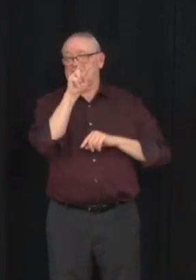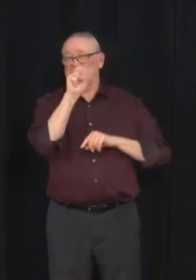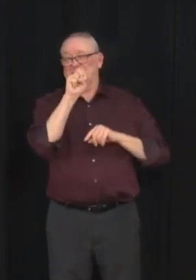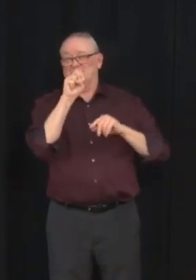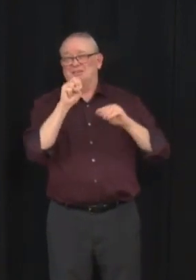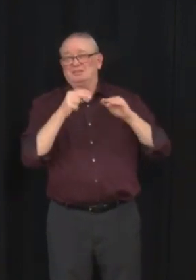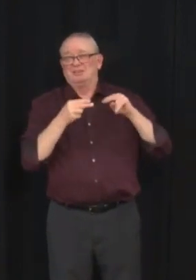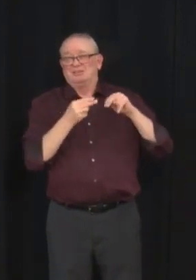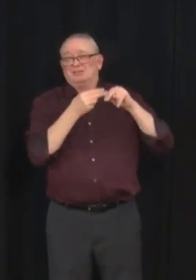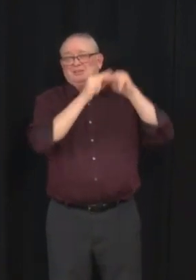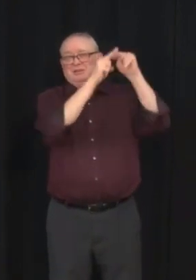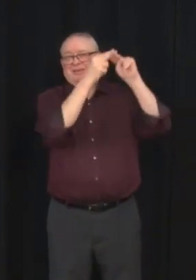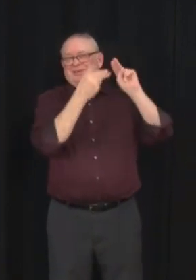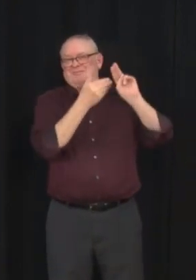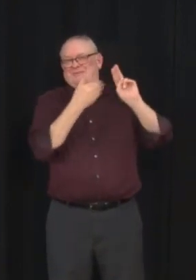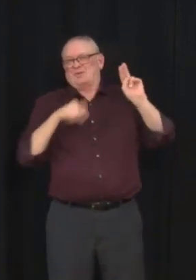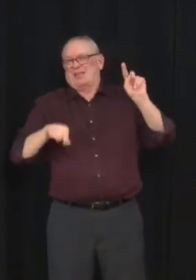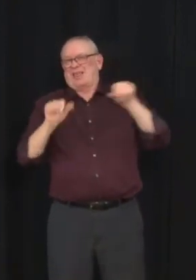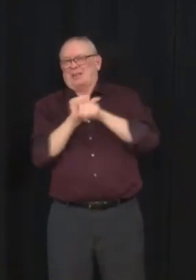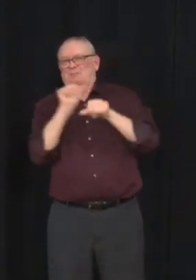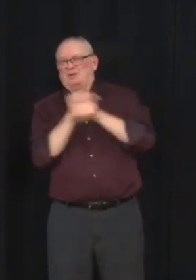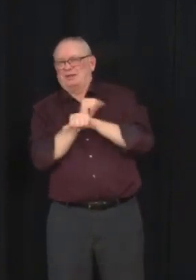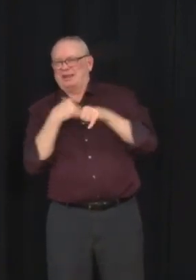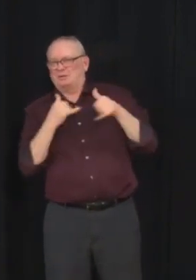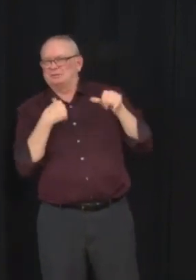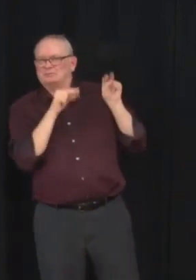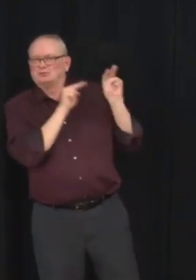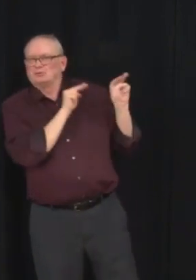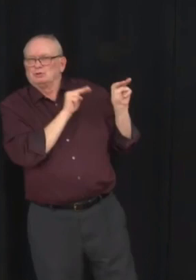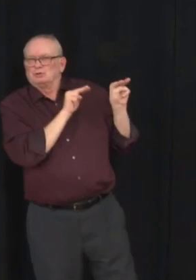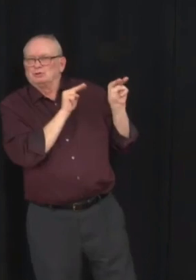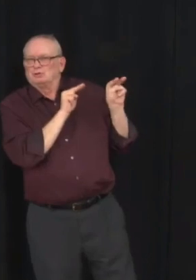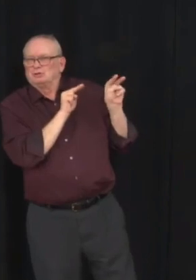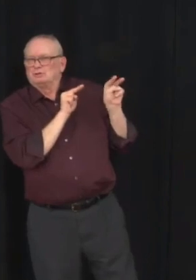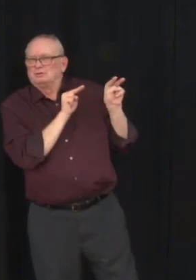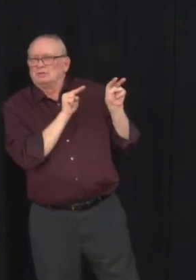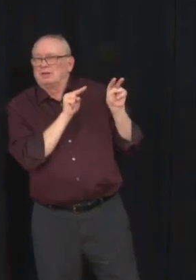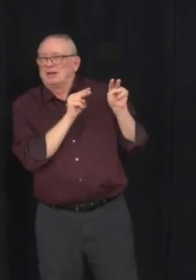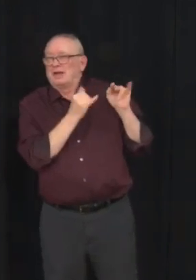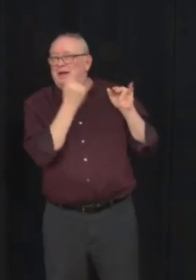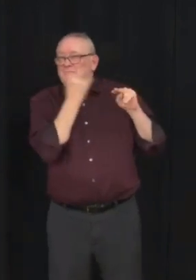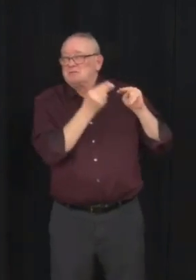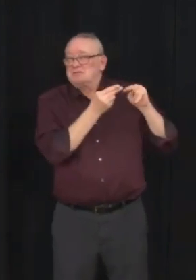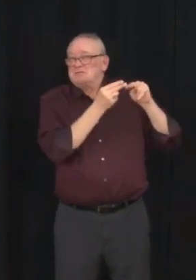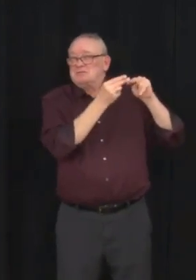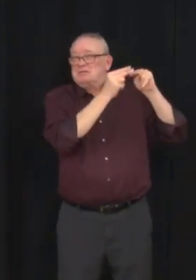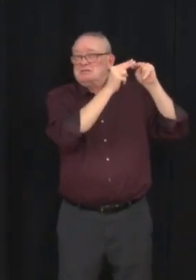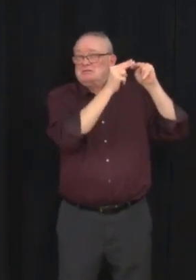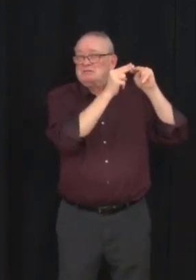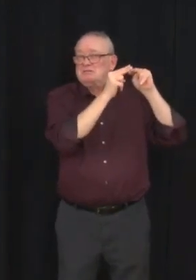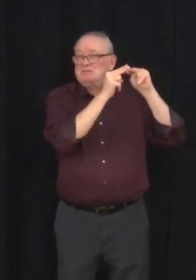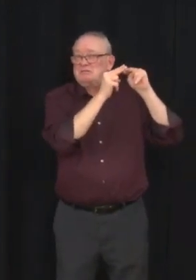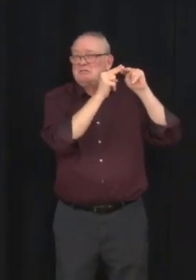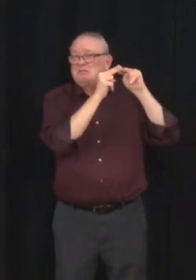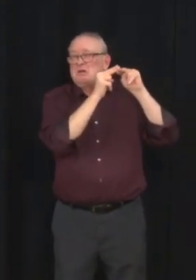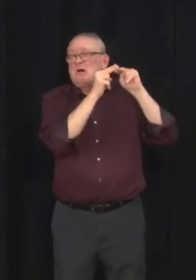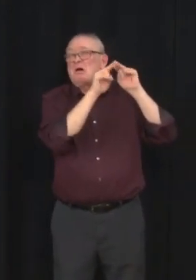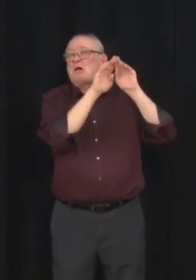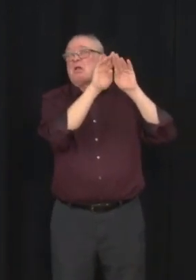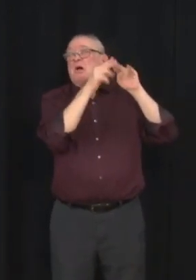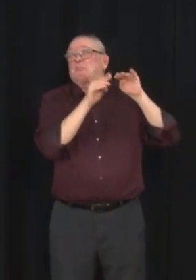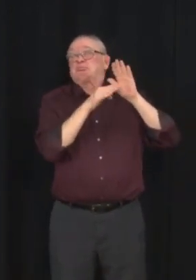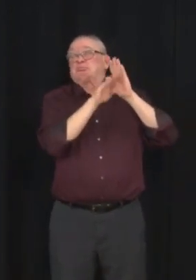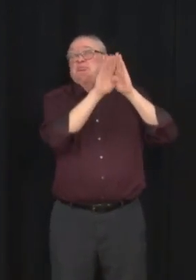peak around 4 to 5 weeks from the start of the surge. When we look at our wastewater data, there are